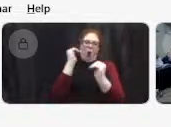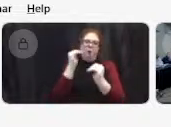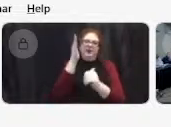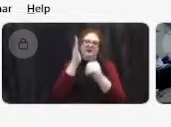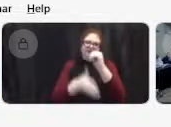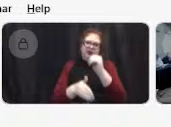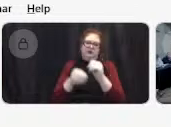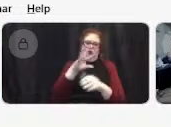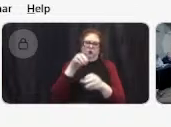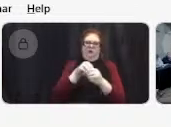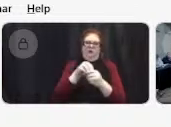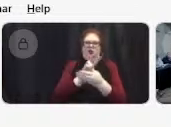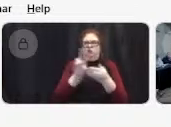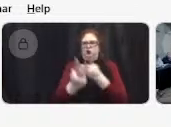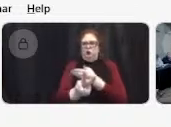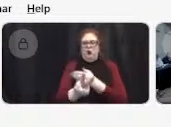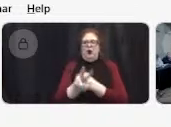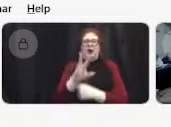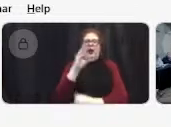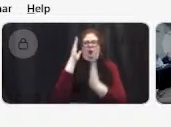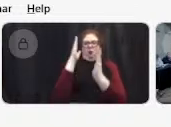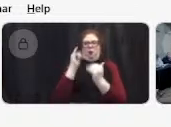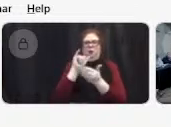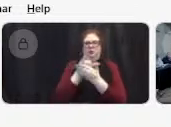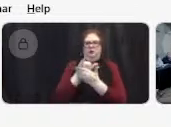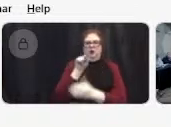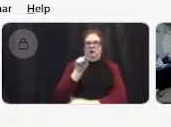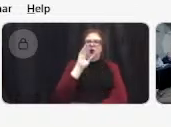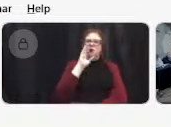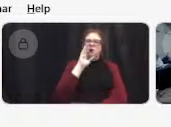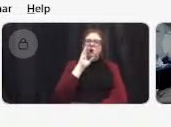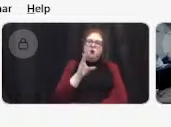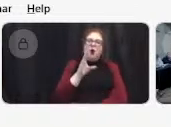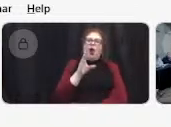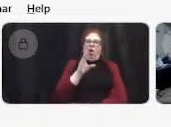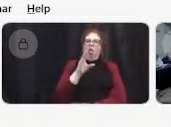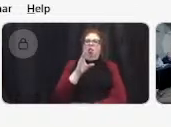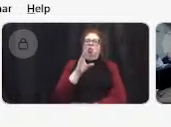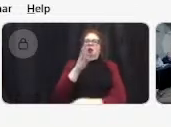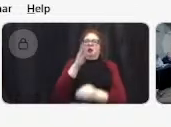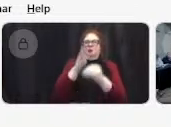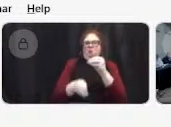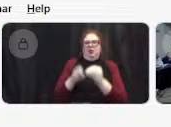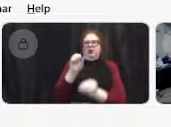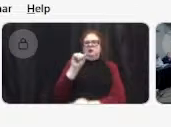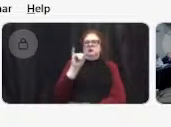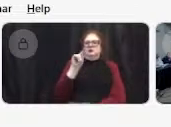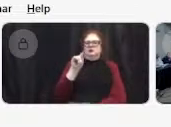are hoping that they should and will have the sidewalks completed with those 2.